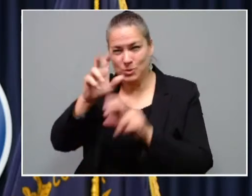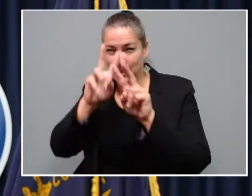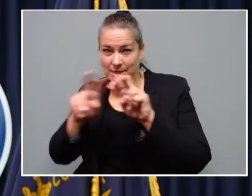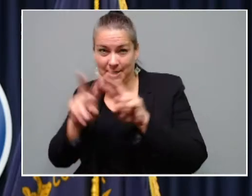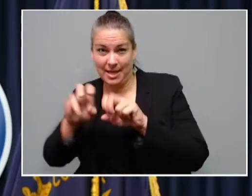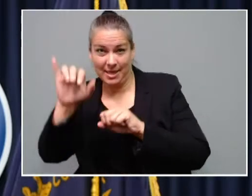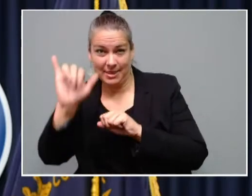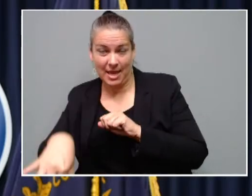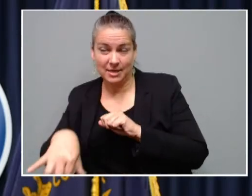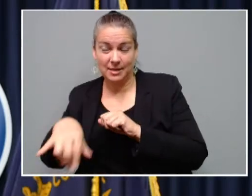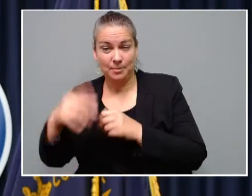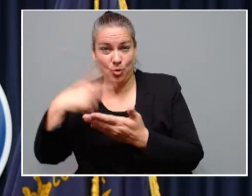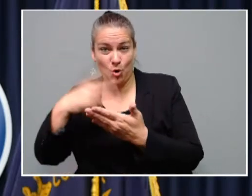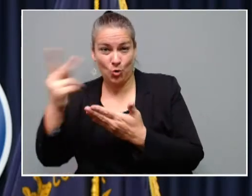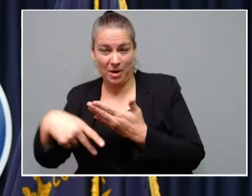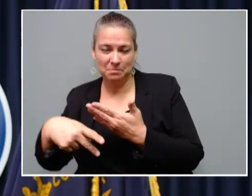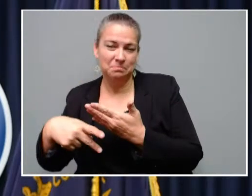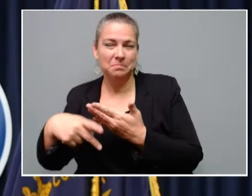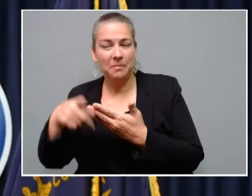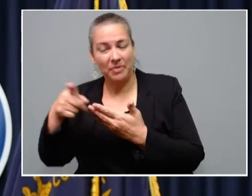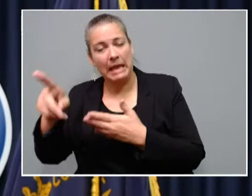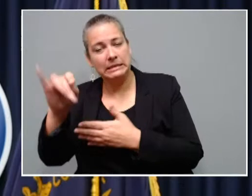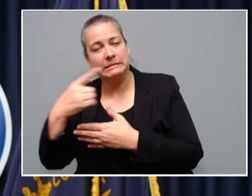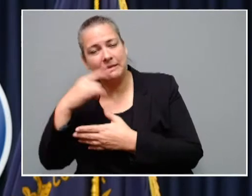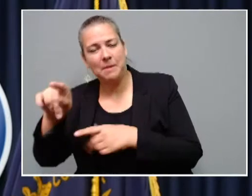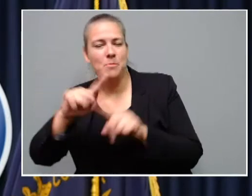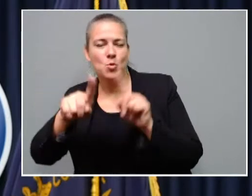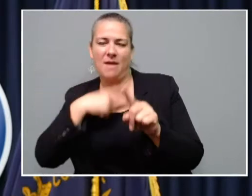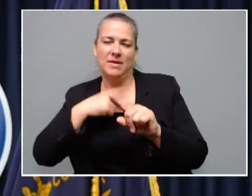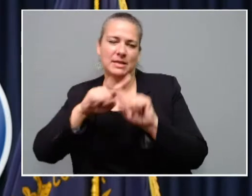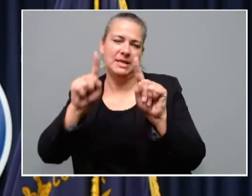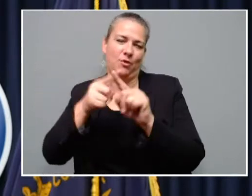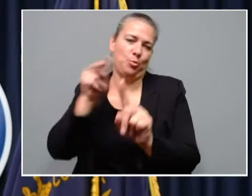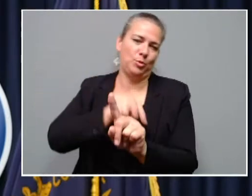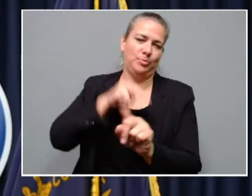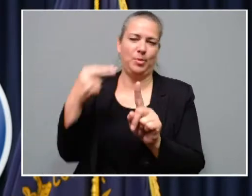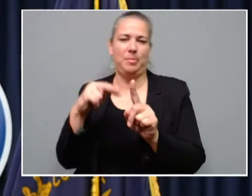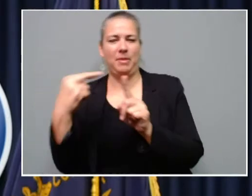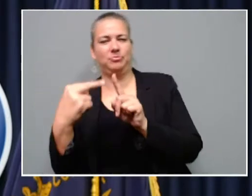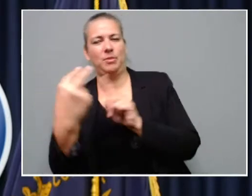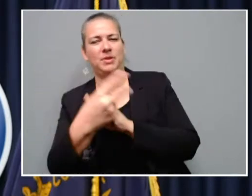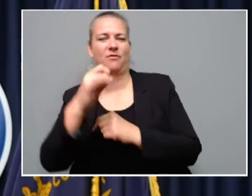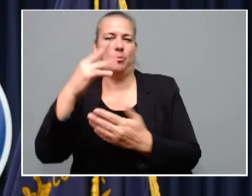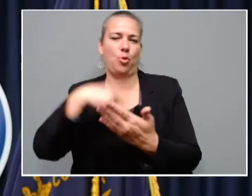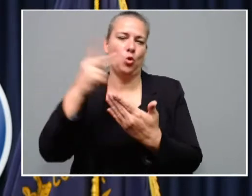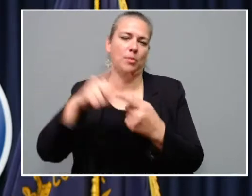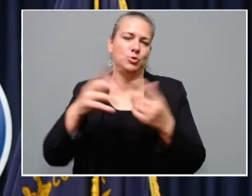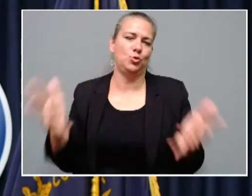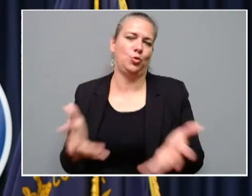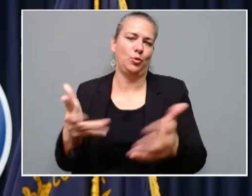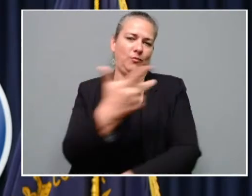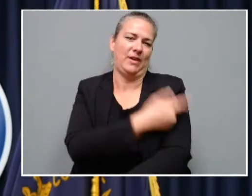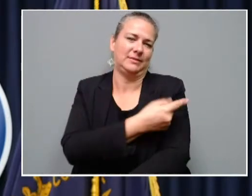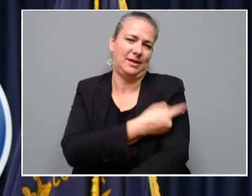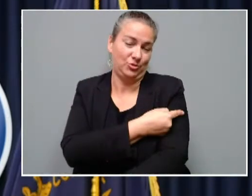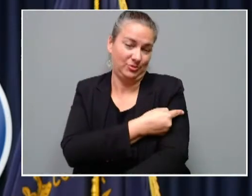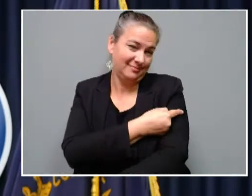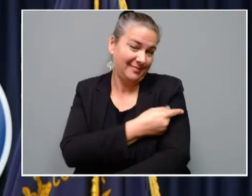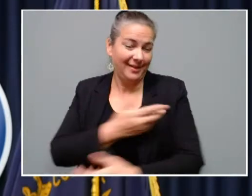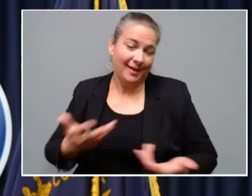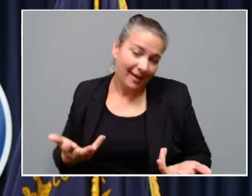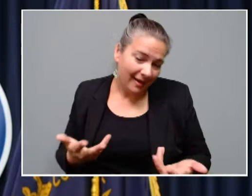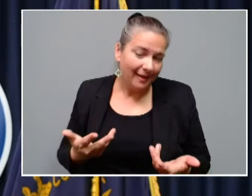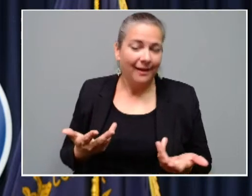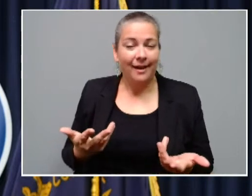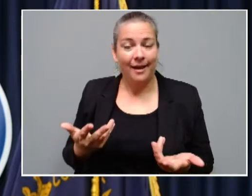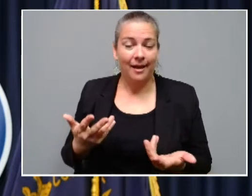disagree on that it wasn't really beneficial in where we were projecting where we would have